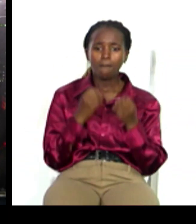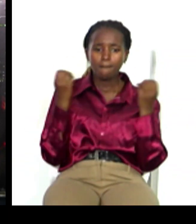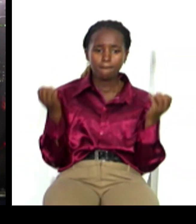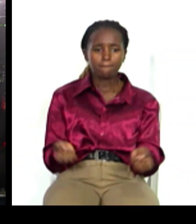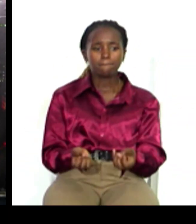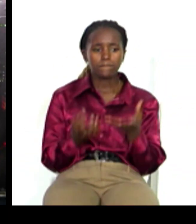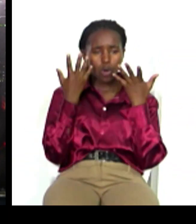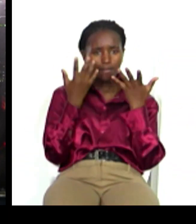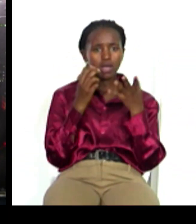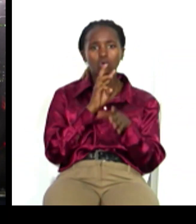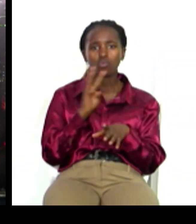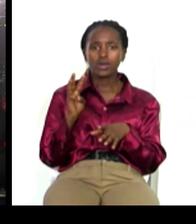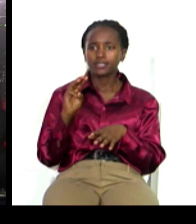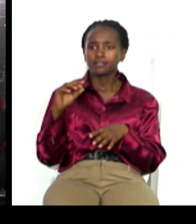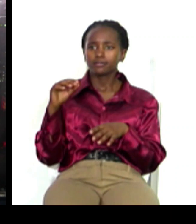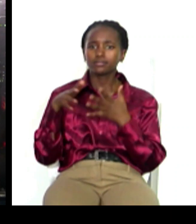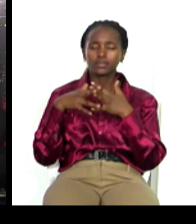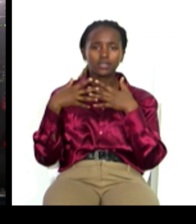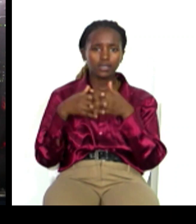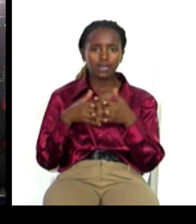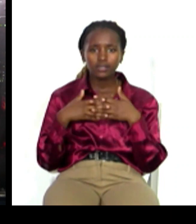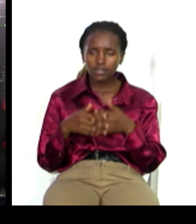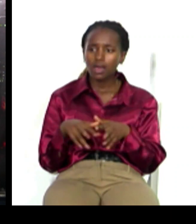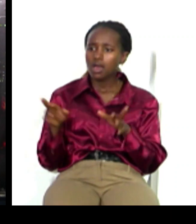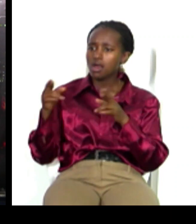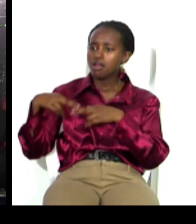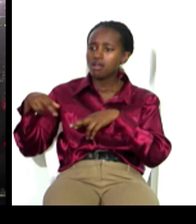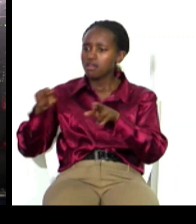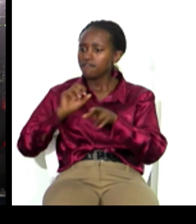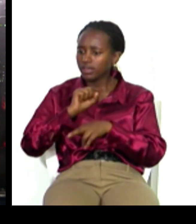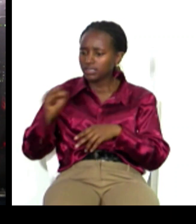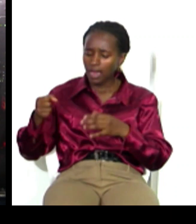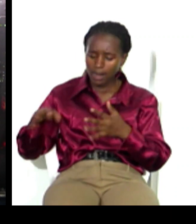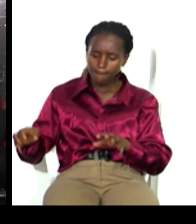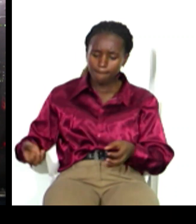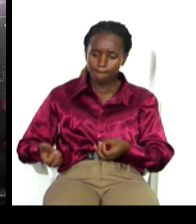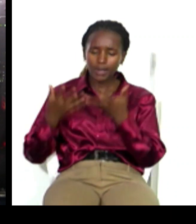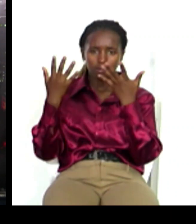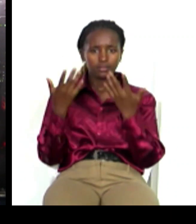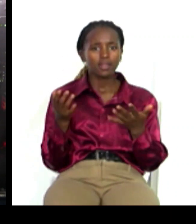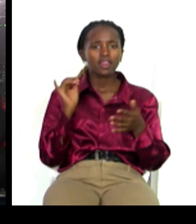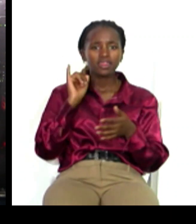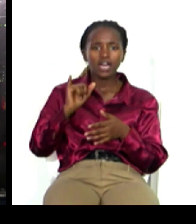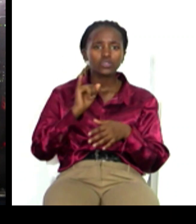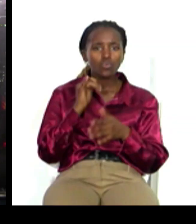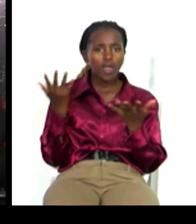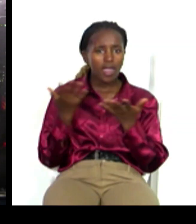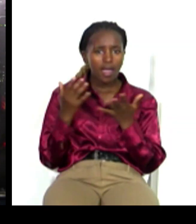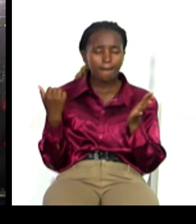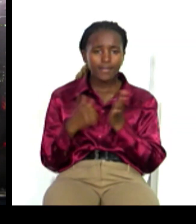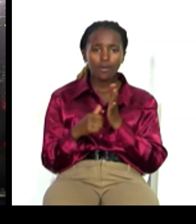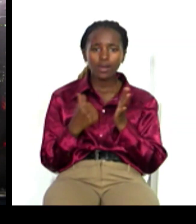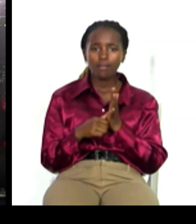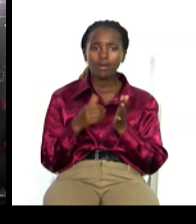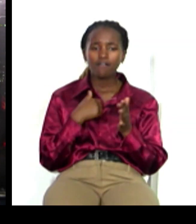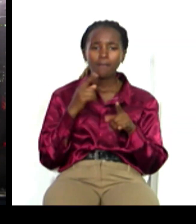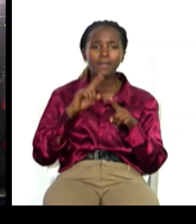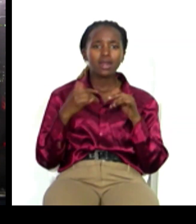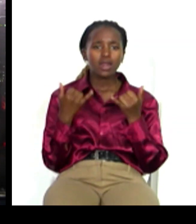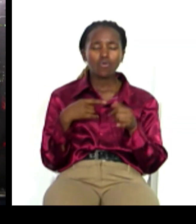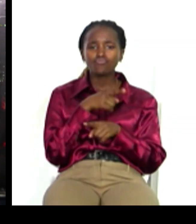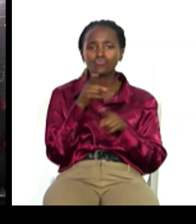in Riverside. Right. Bombing zilifanyika. That is the time that they introduced bombing. Right. What will happen